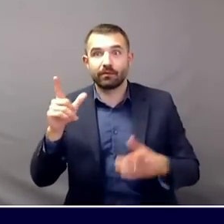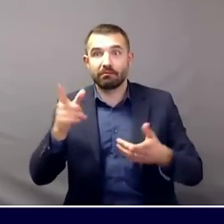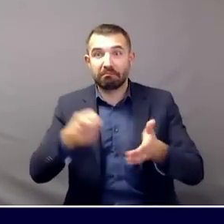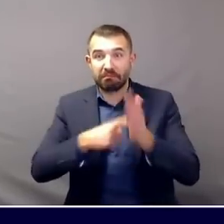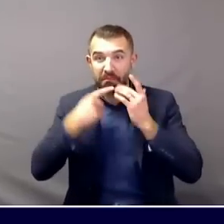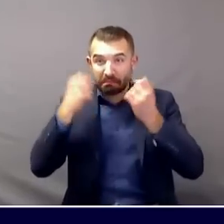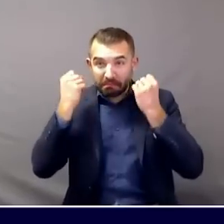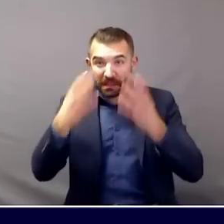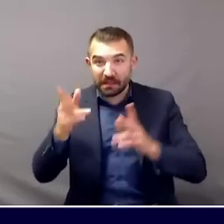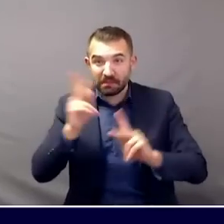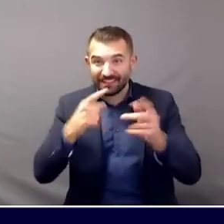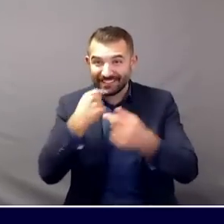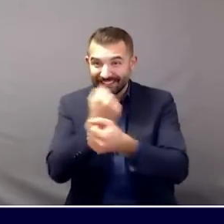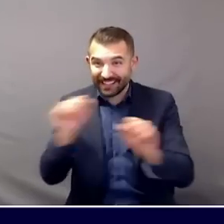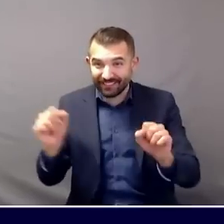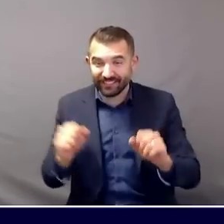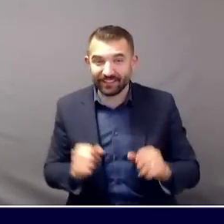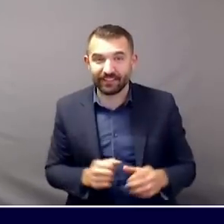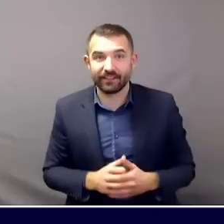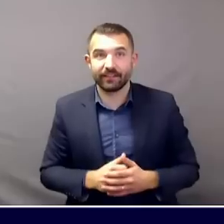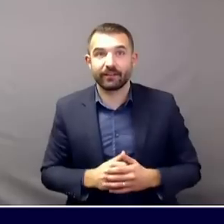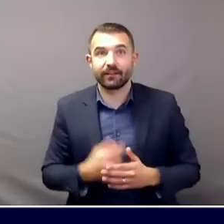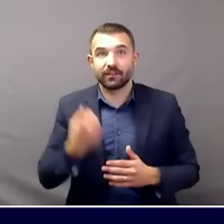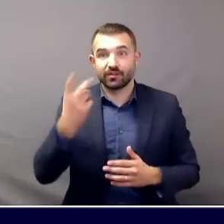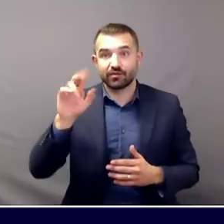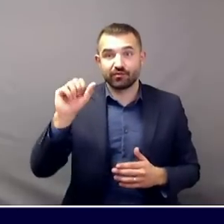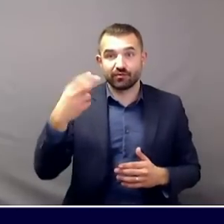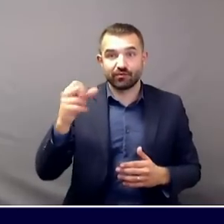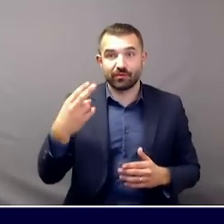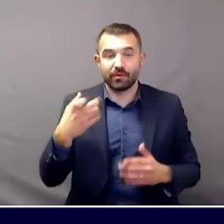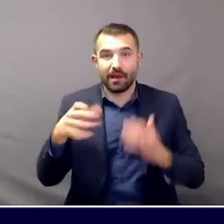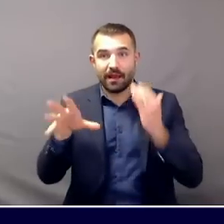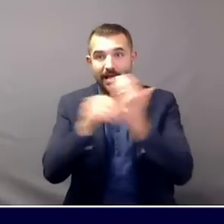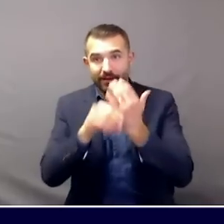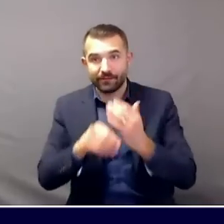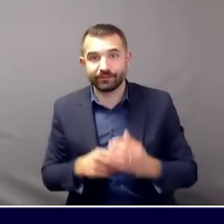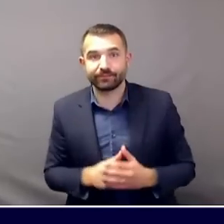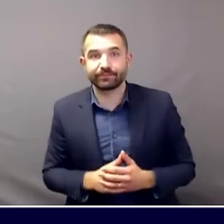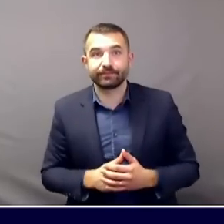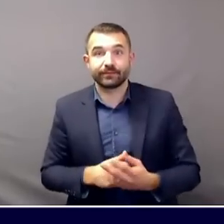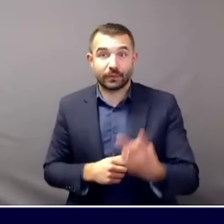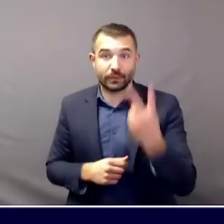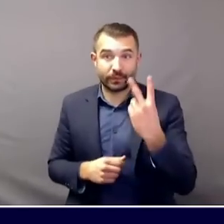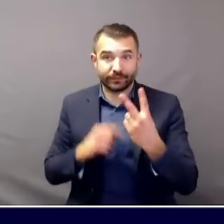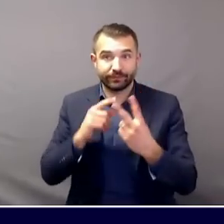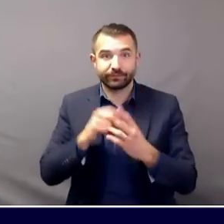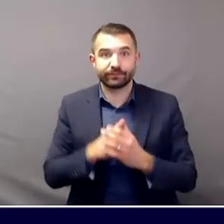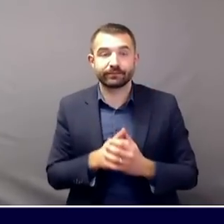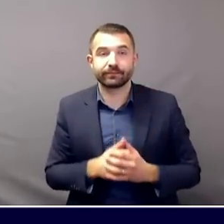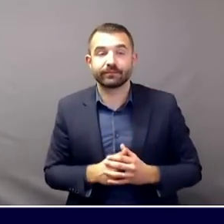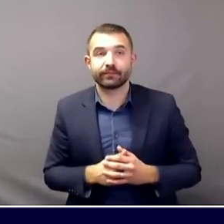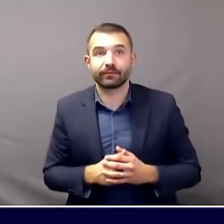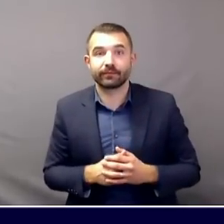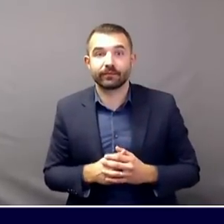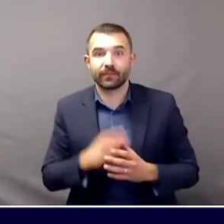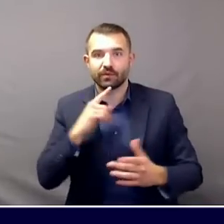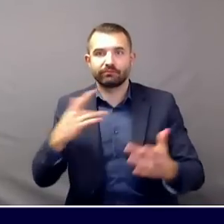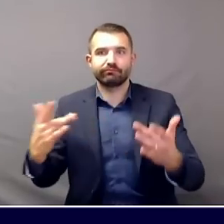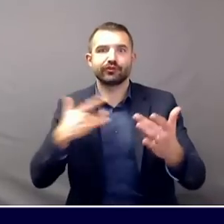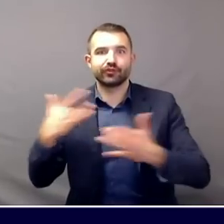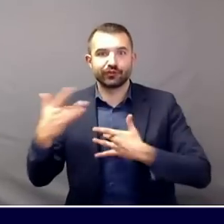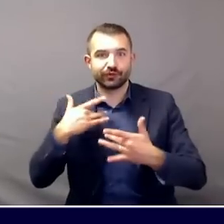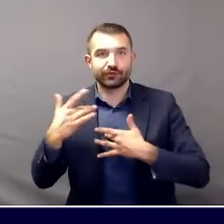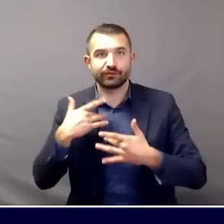I'll just round it out with two quick observations. The first is we've thought about the concerns and the risks around Thanksgiving for